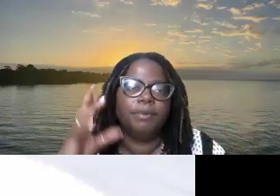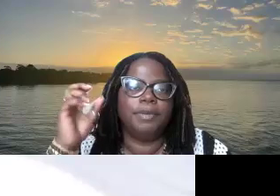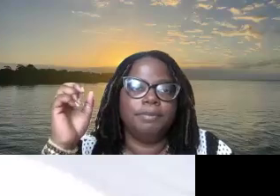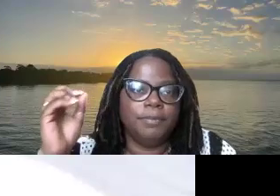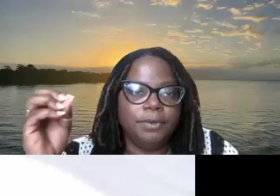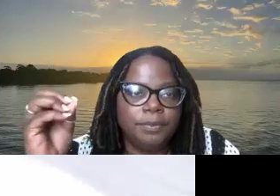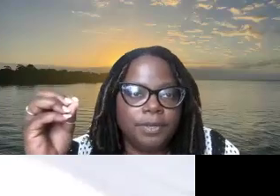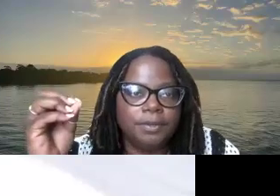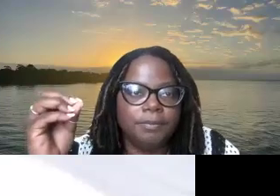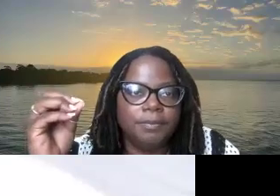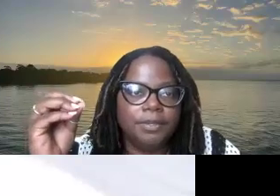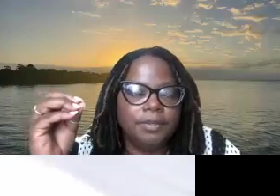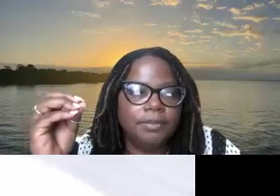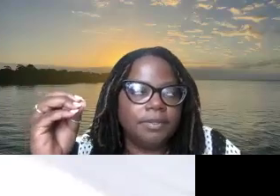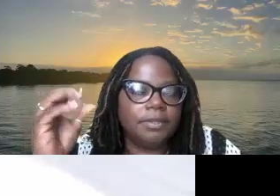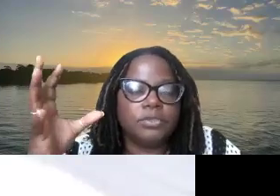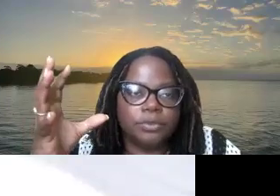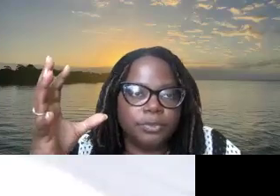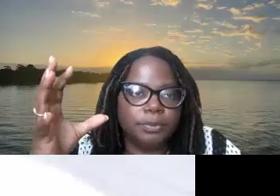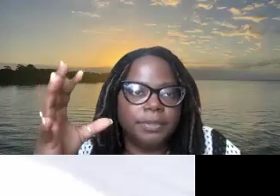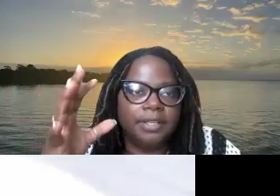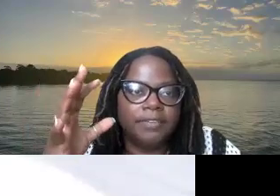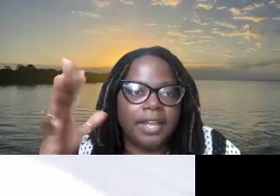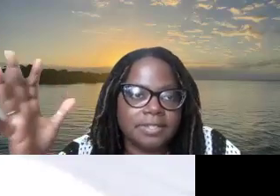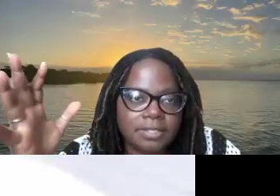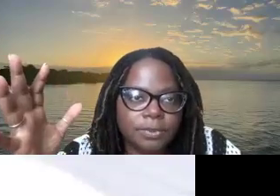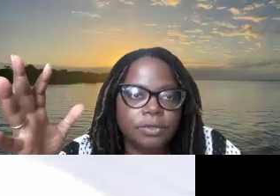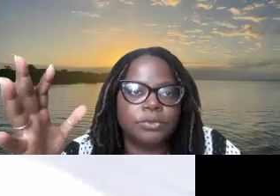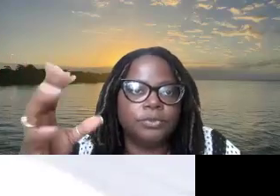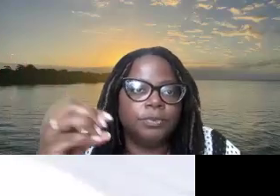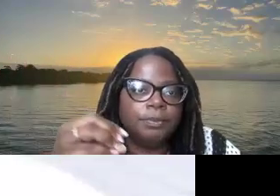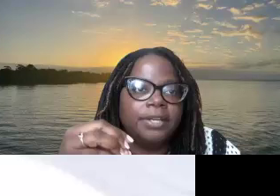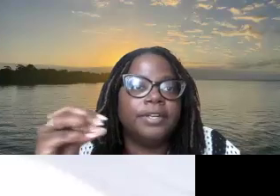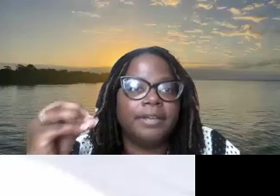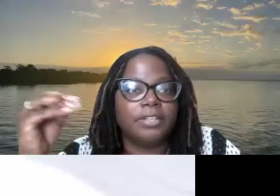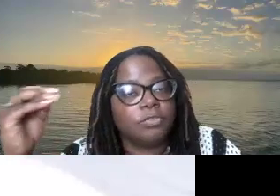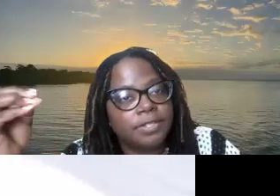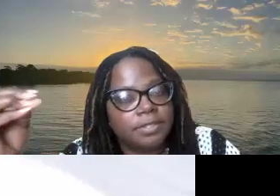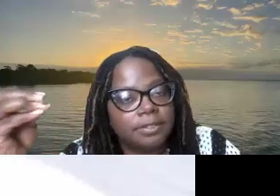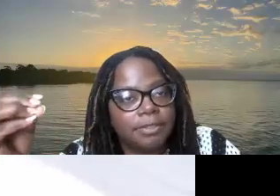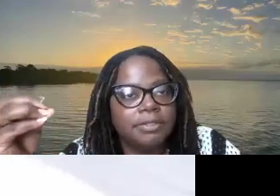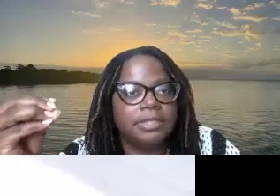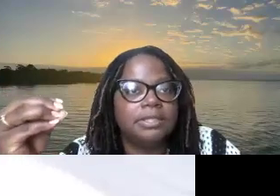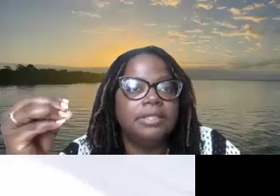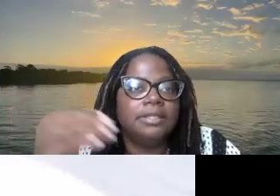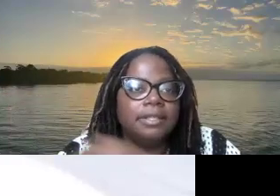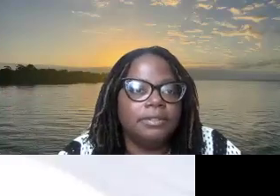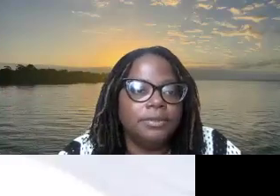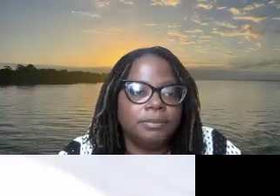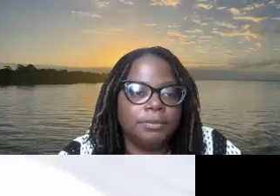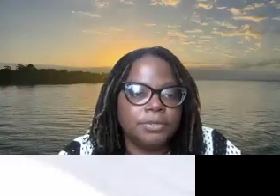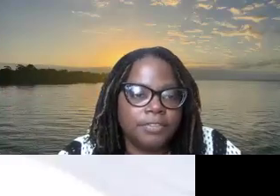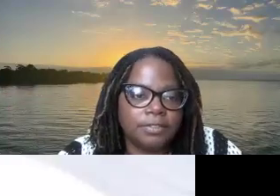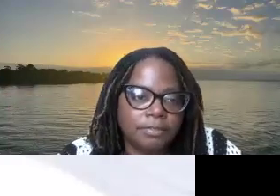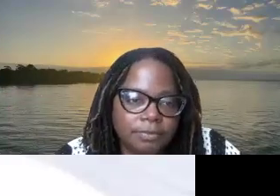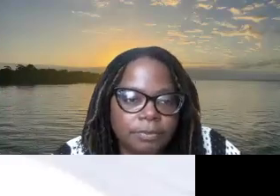expert, but might know the cultural group, and might have access to a cultural group, or might already have that trust in community that you